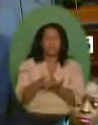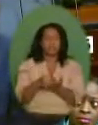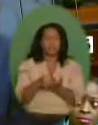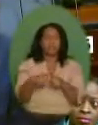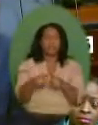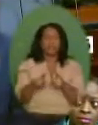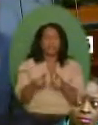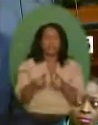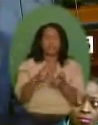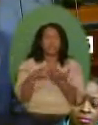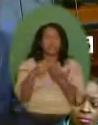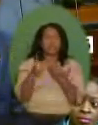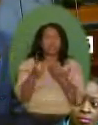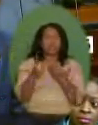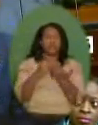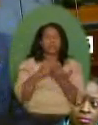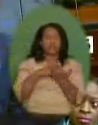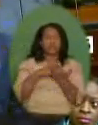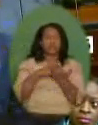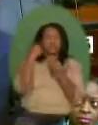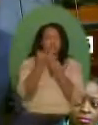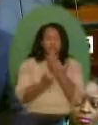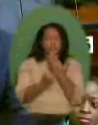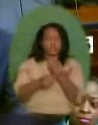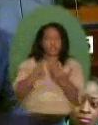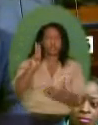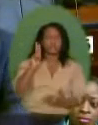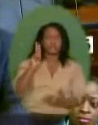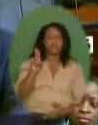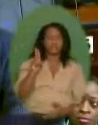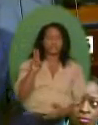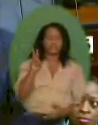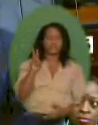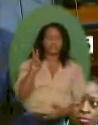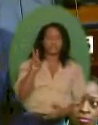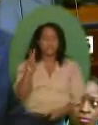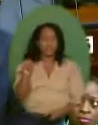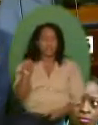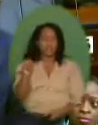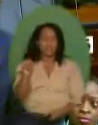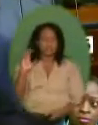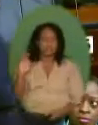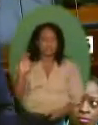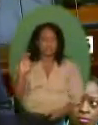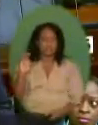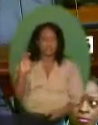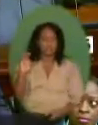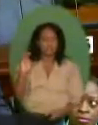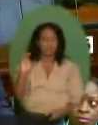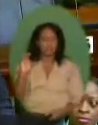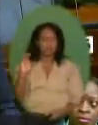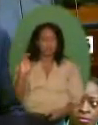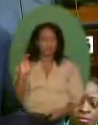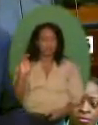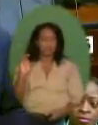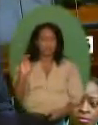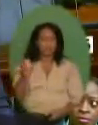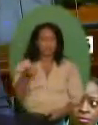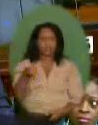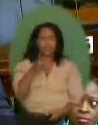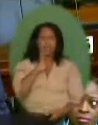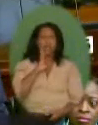project. From my own standpoint, there is no fundamental difficulty with converting a moribund waterfront with